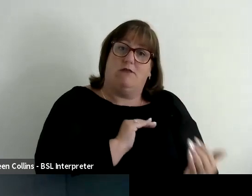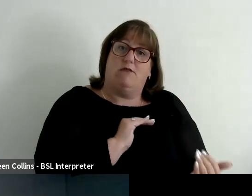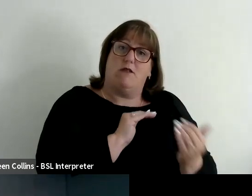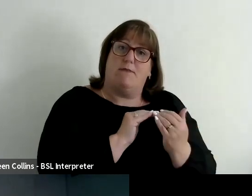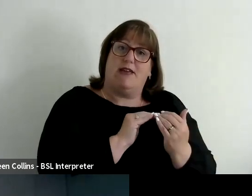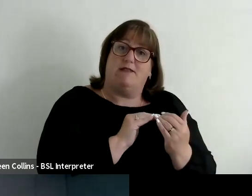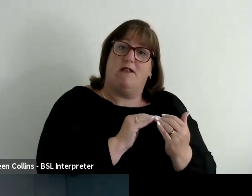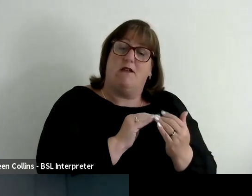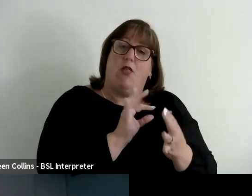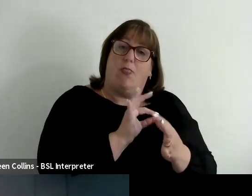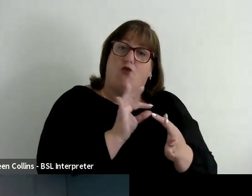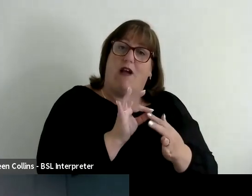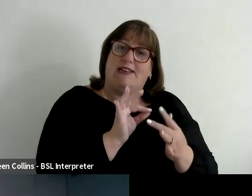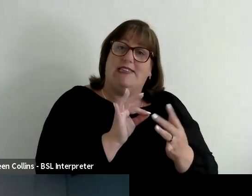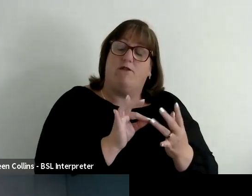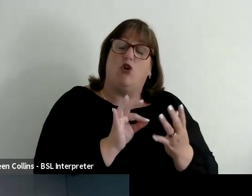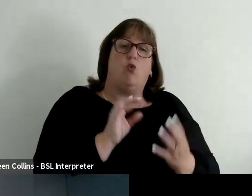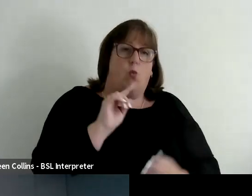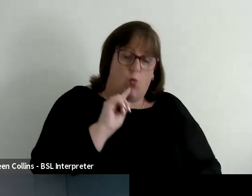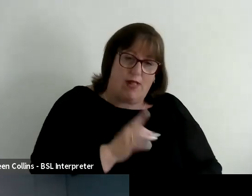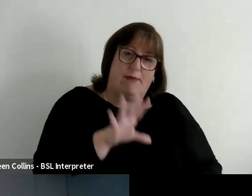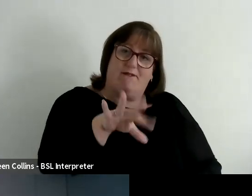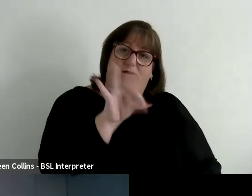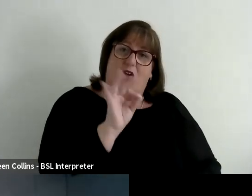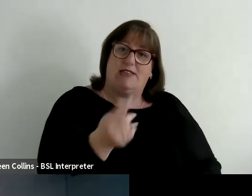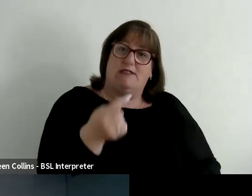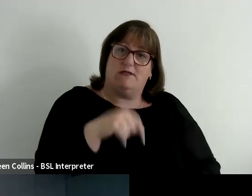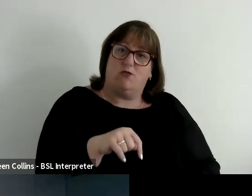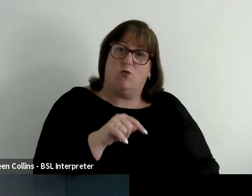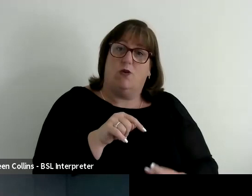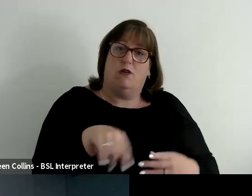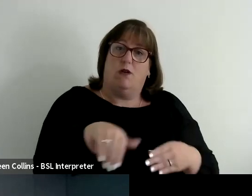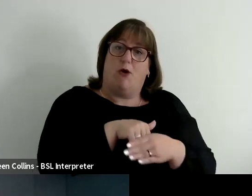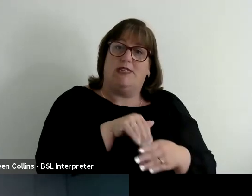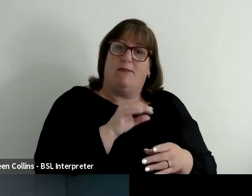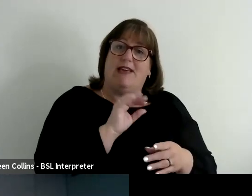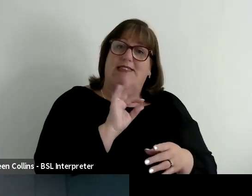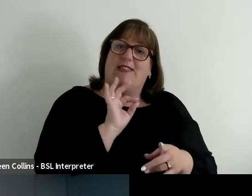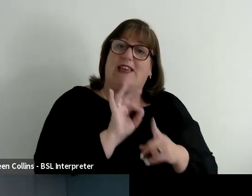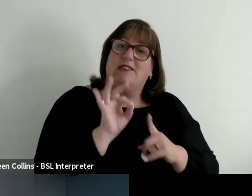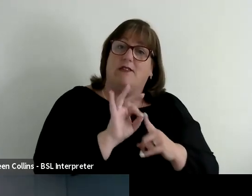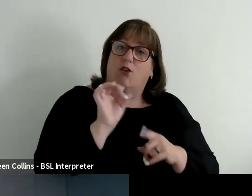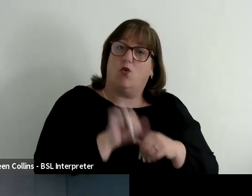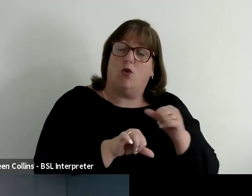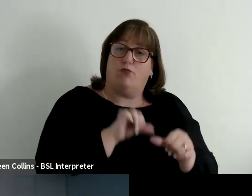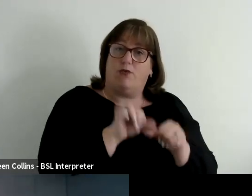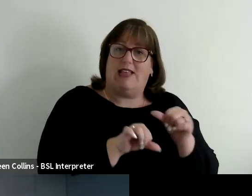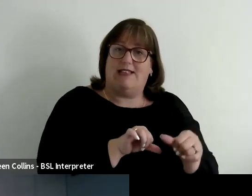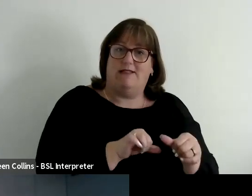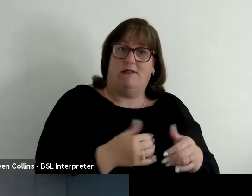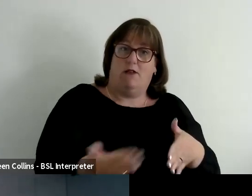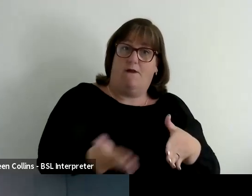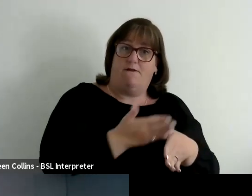you'd be invited to participate in the interview process. And the first stage is normally done by